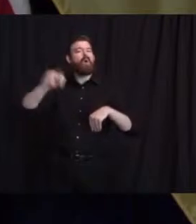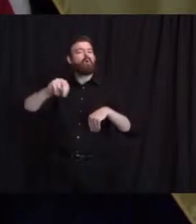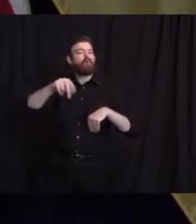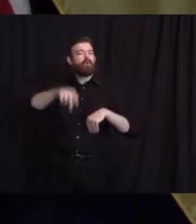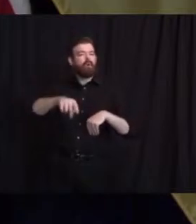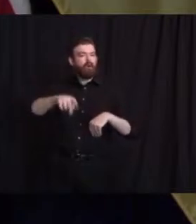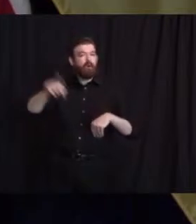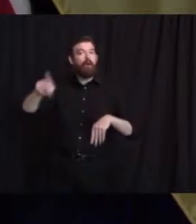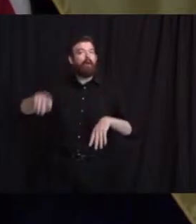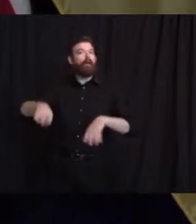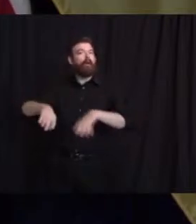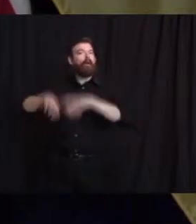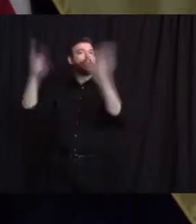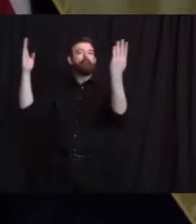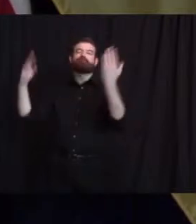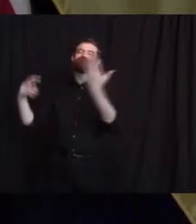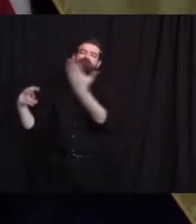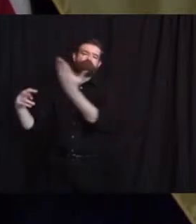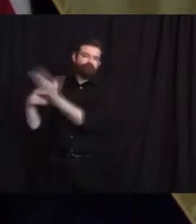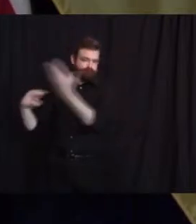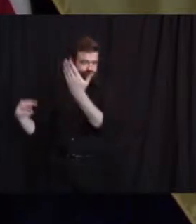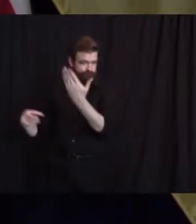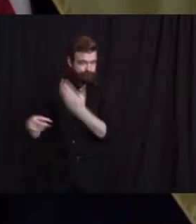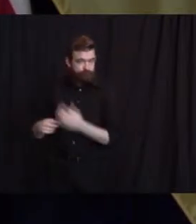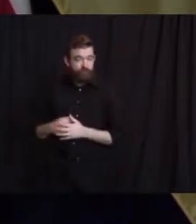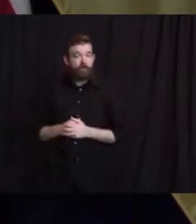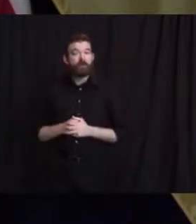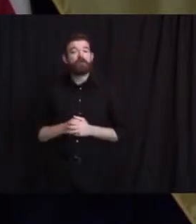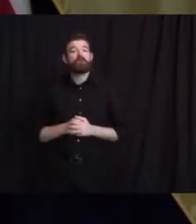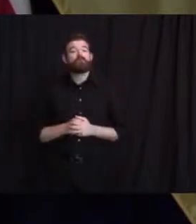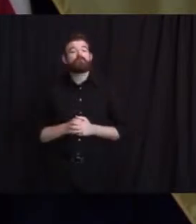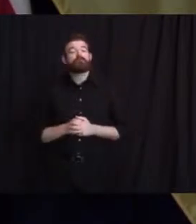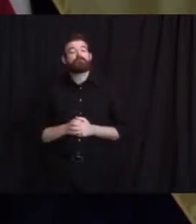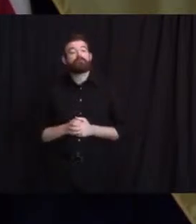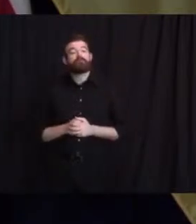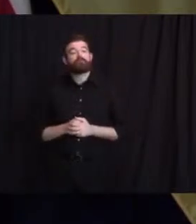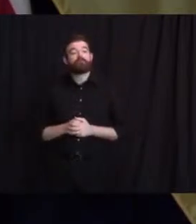Governor, rather than wonder if I would be asked about it,